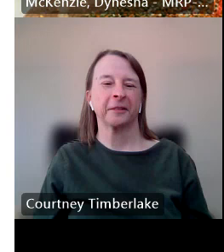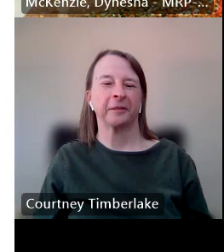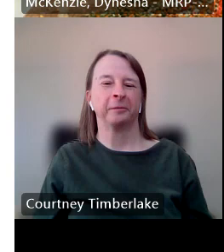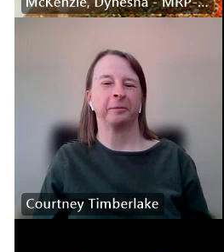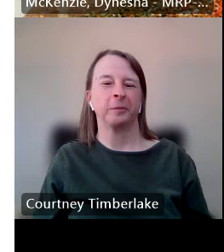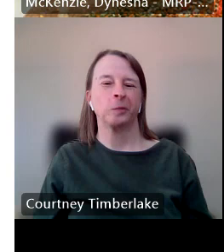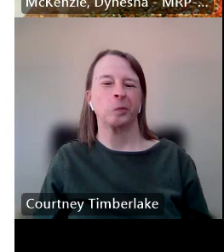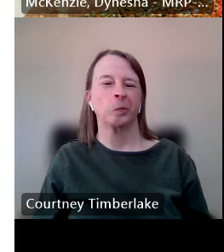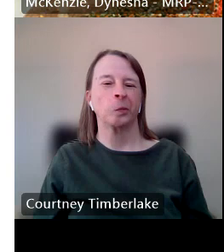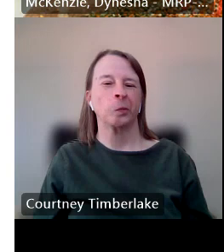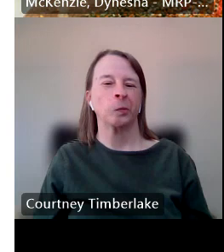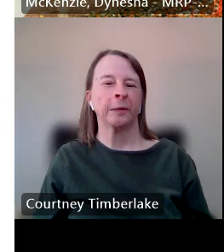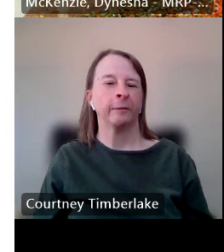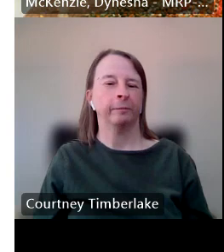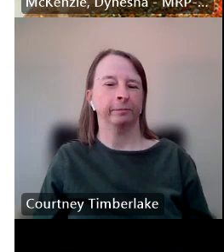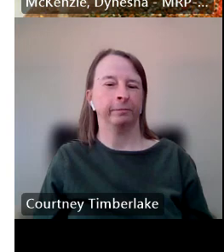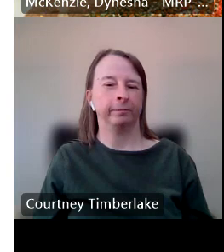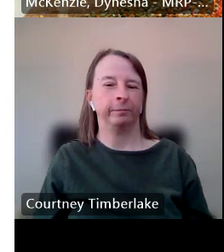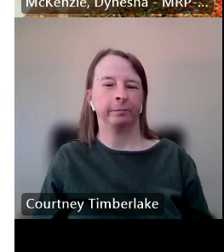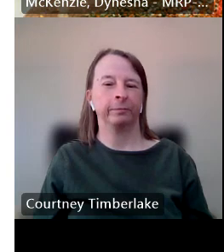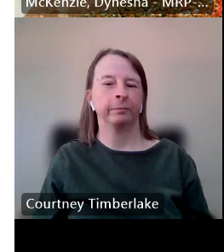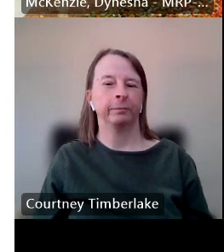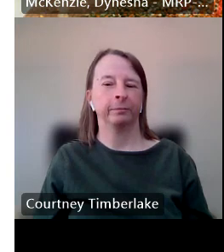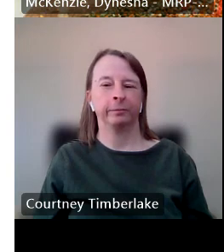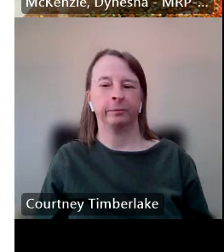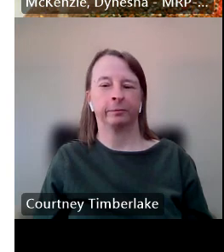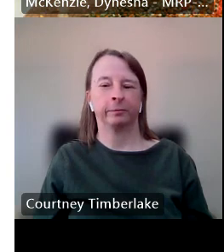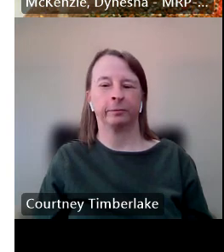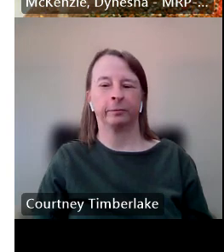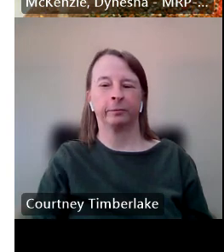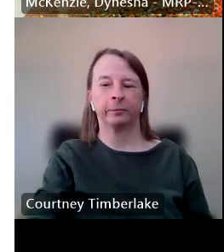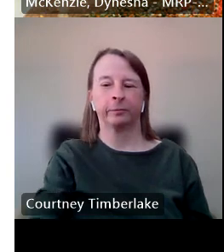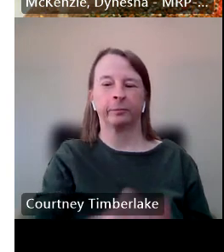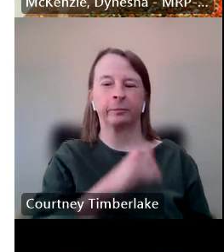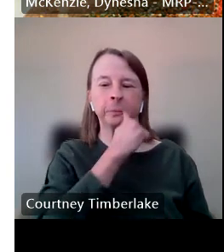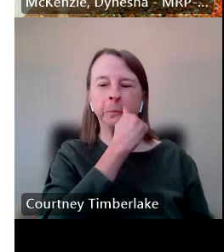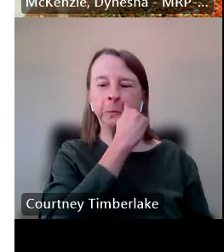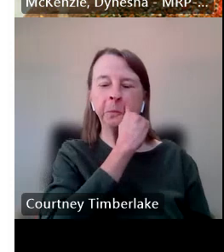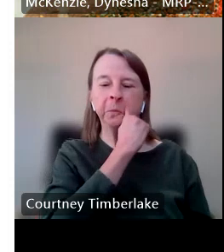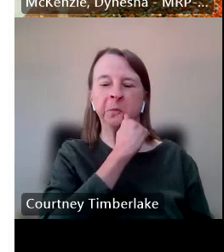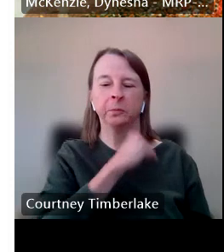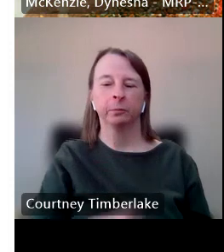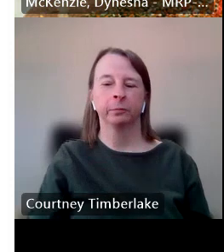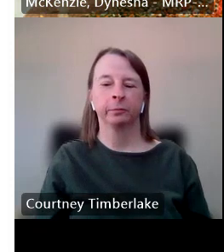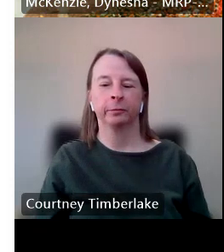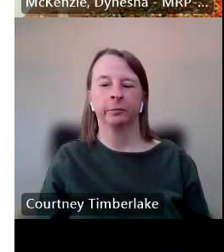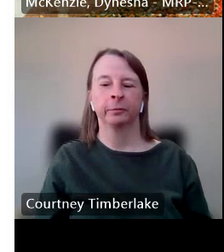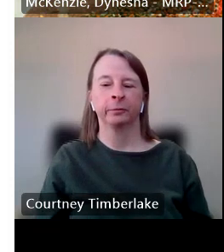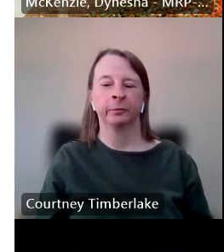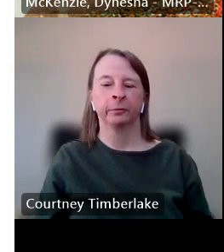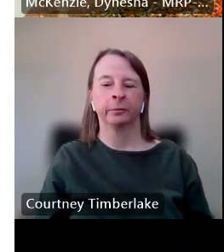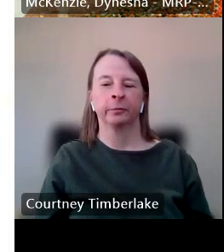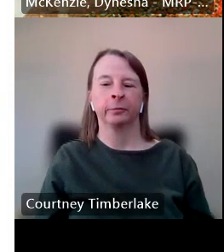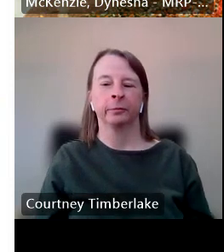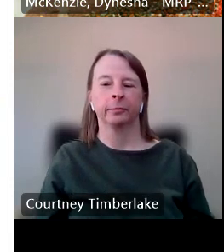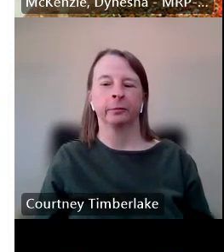Okay, here you can read the question and go ahead and enter your answer. Stephanie, Alex, or